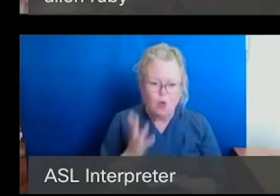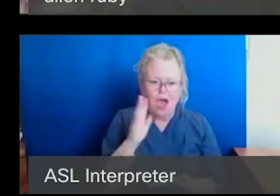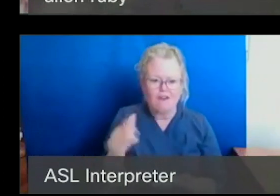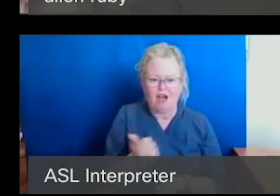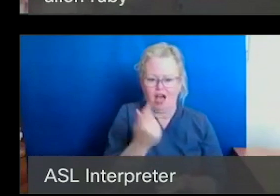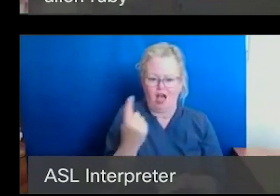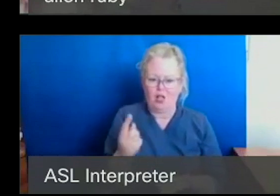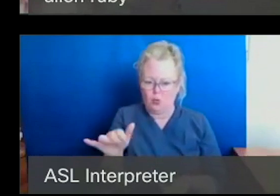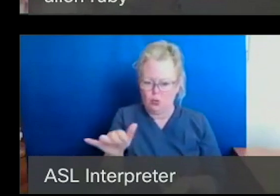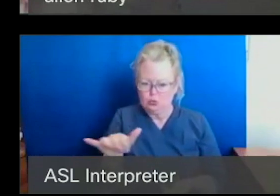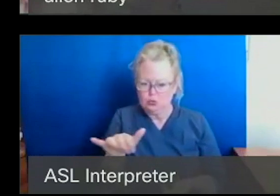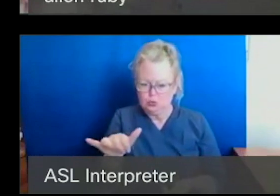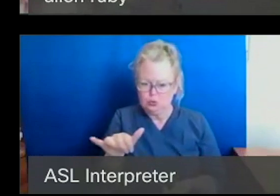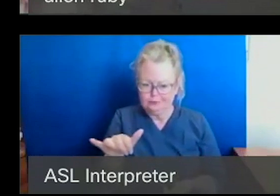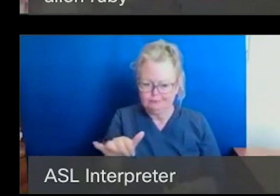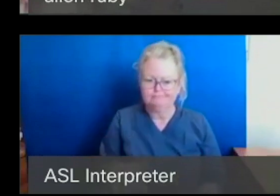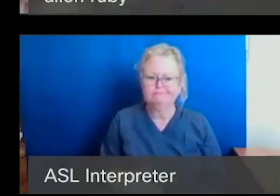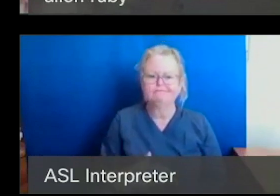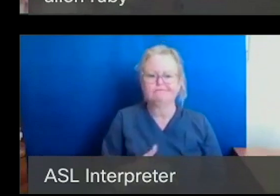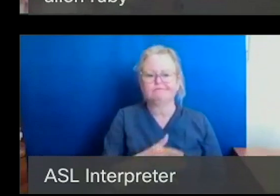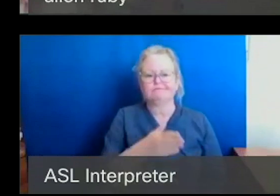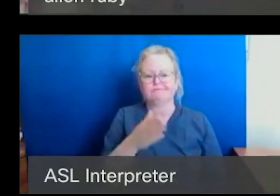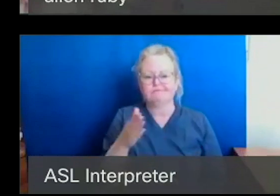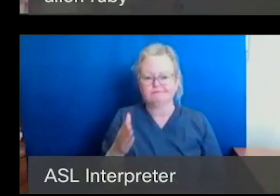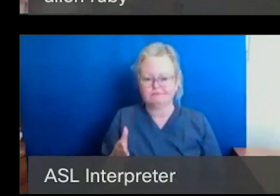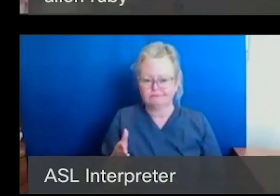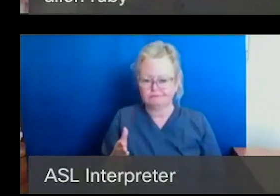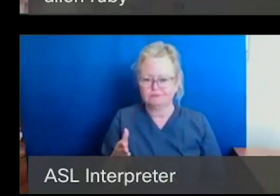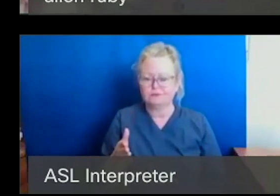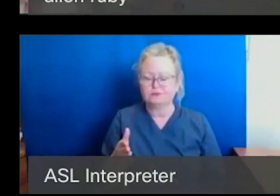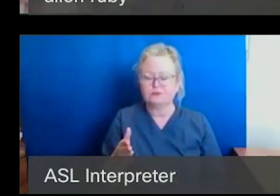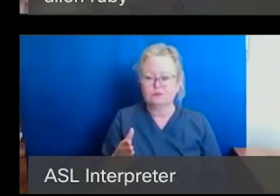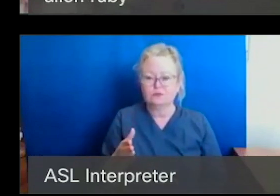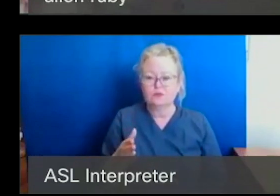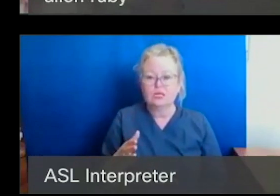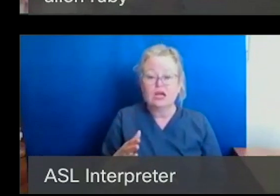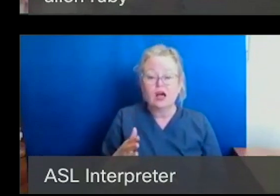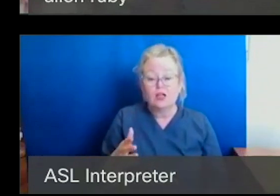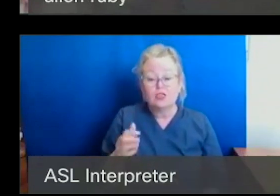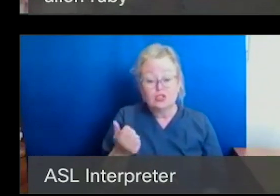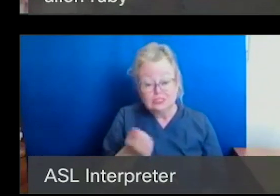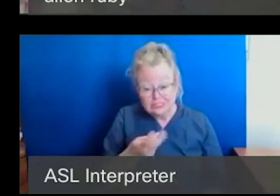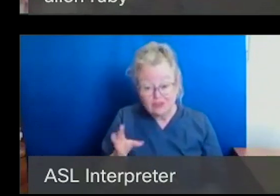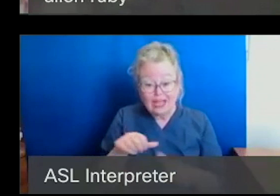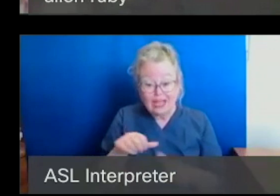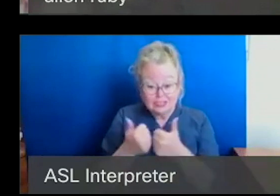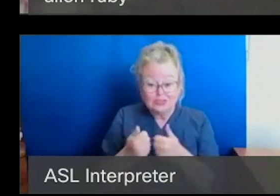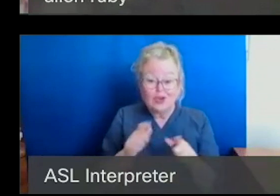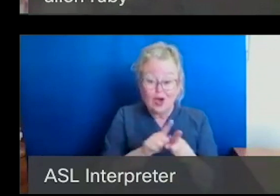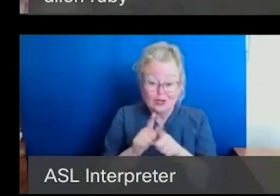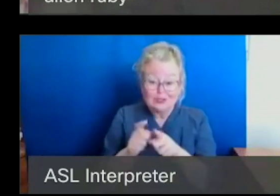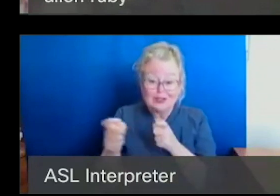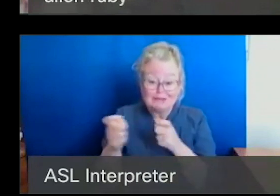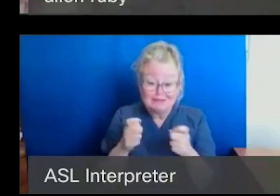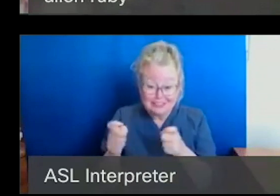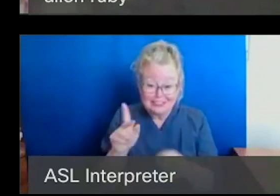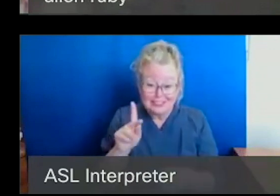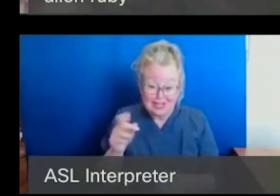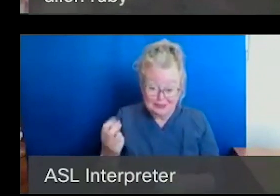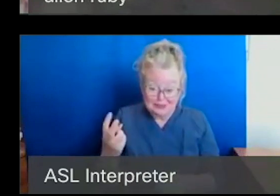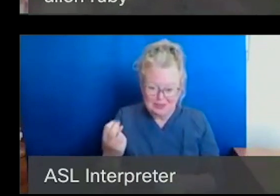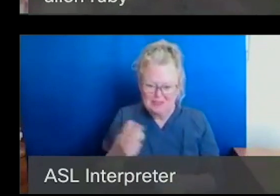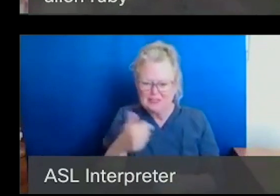grant competitions. Also, in some states, there are multiple agencies dealing with K-12. And